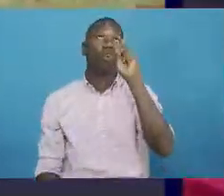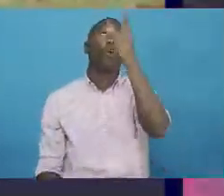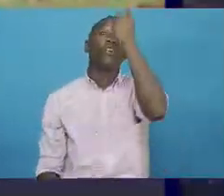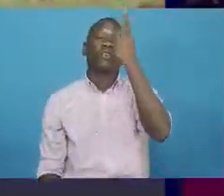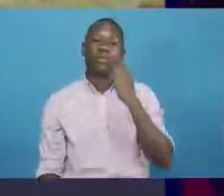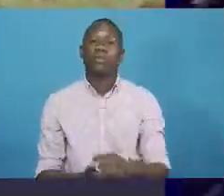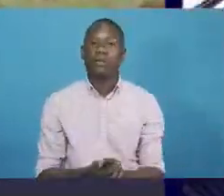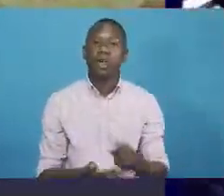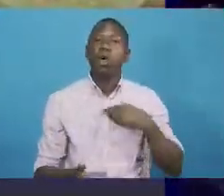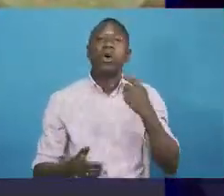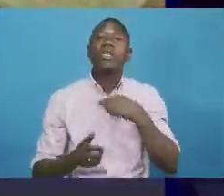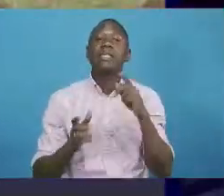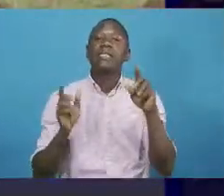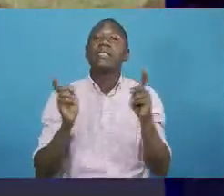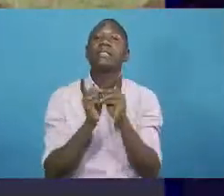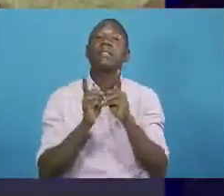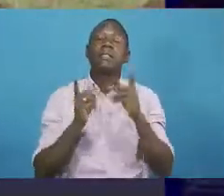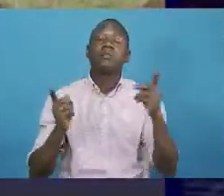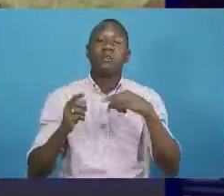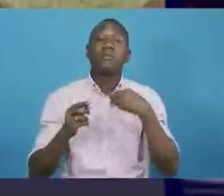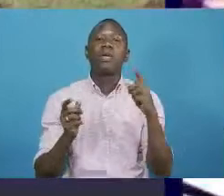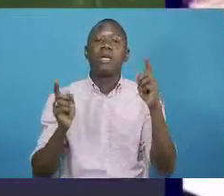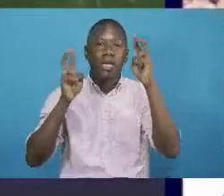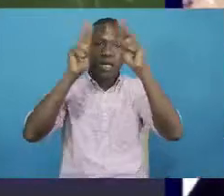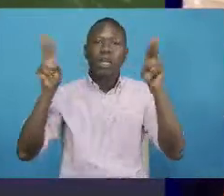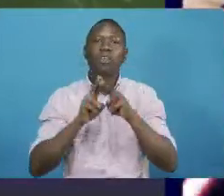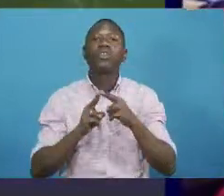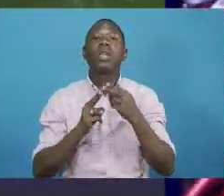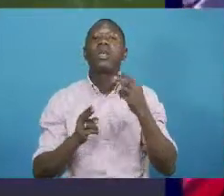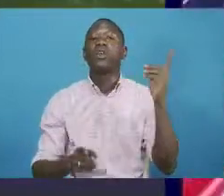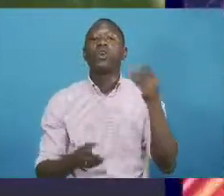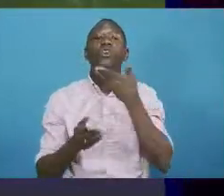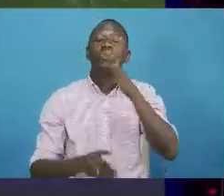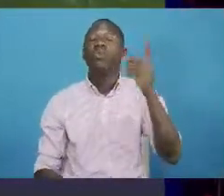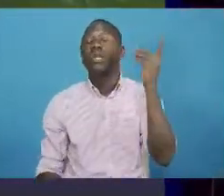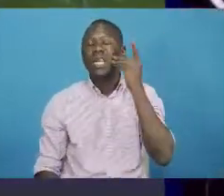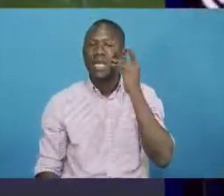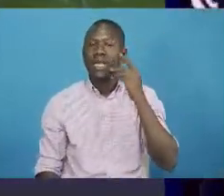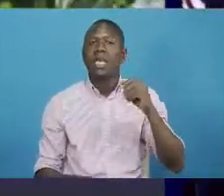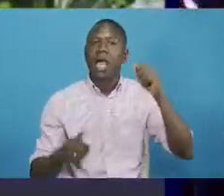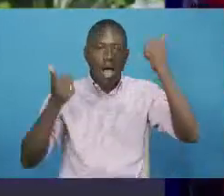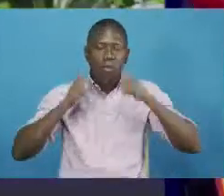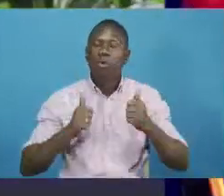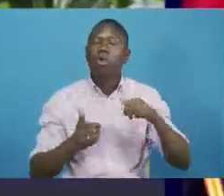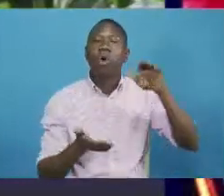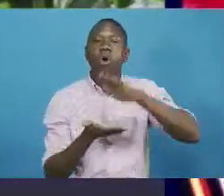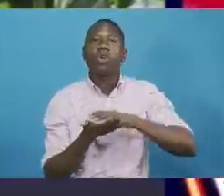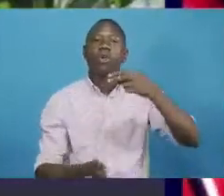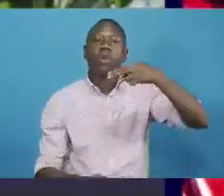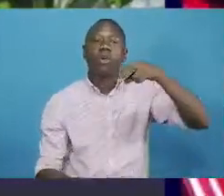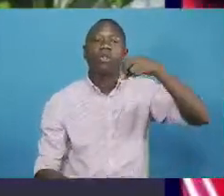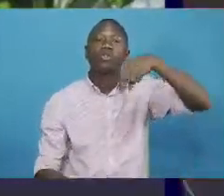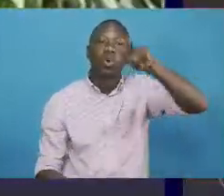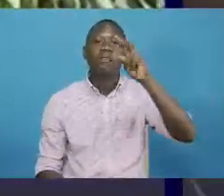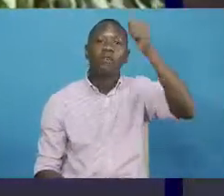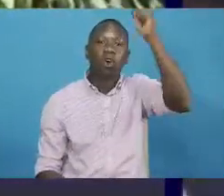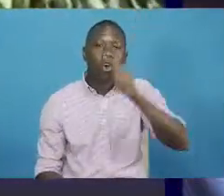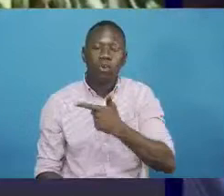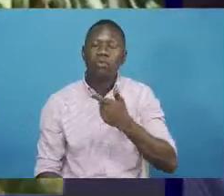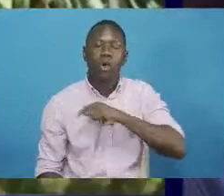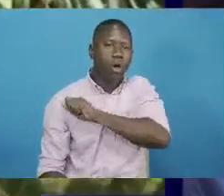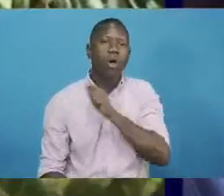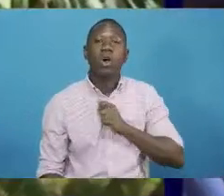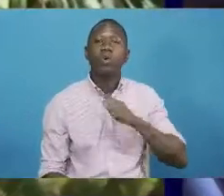On the commemoration on International Youth Day celebrated annually on August 12, our team in URR met some of the youth engaged